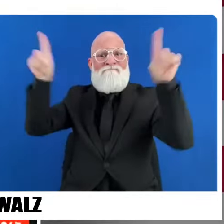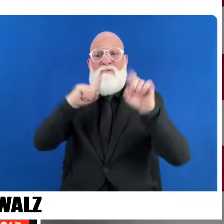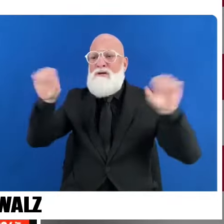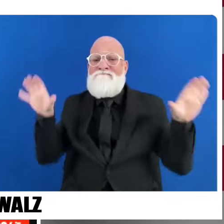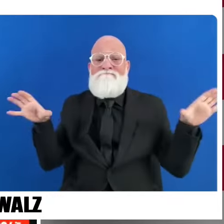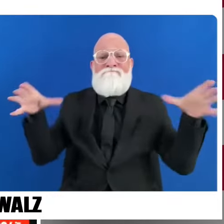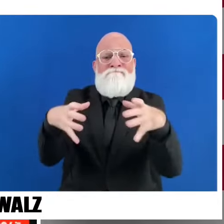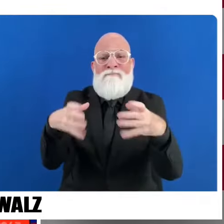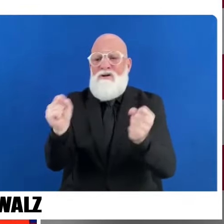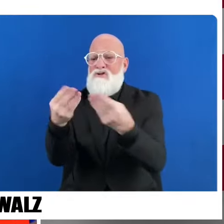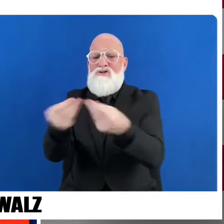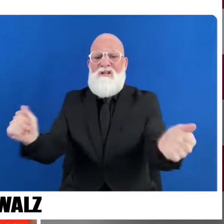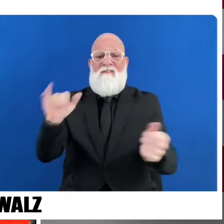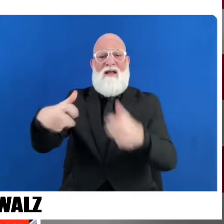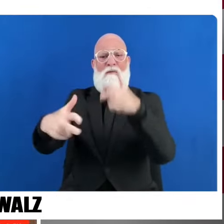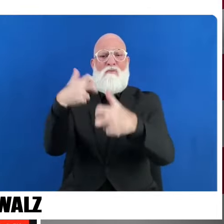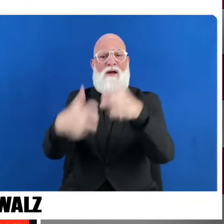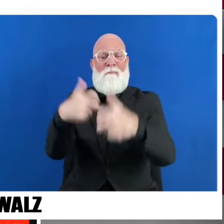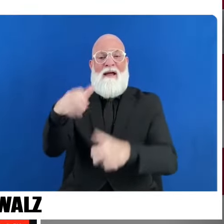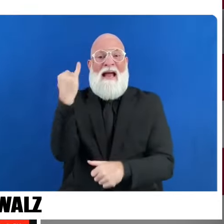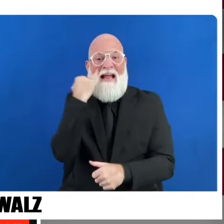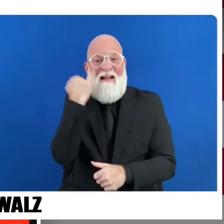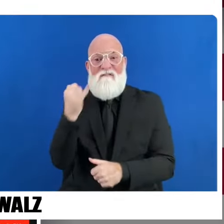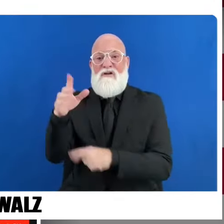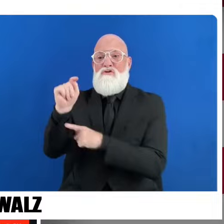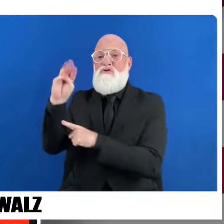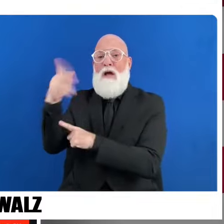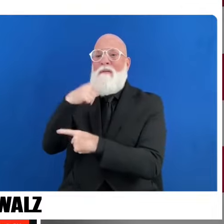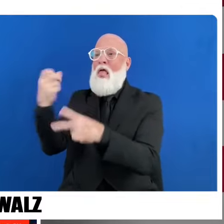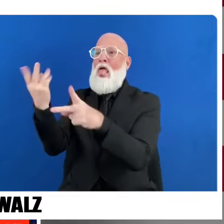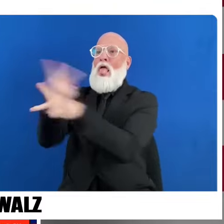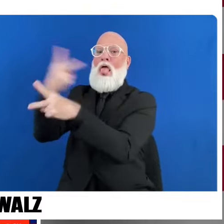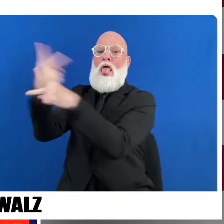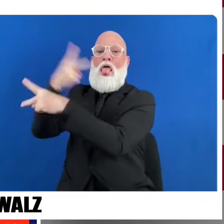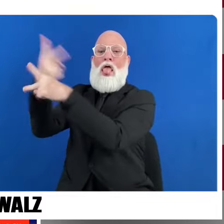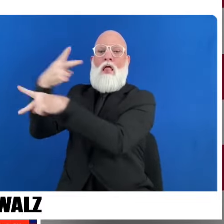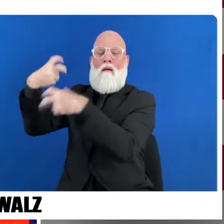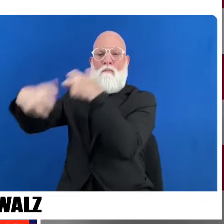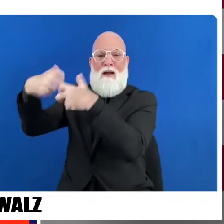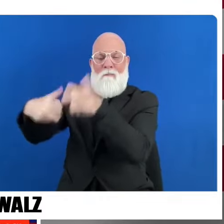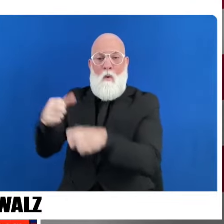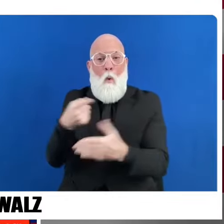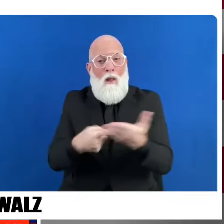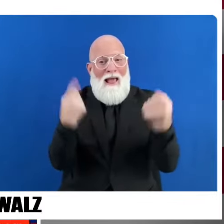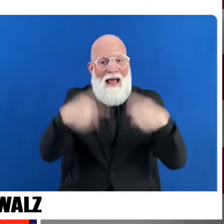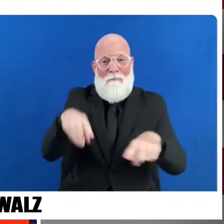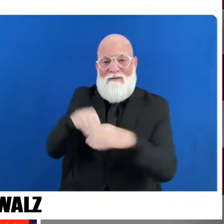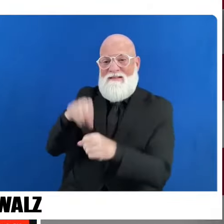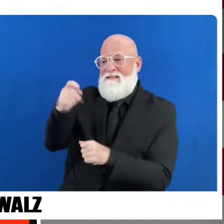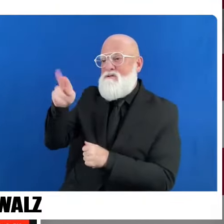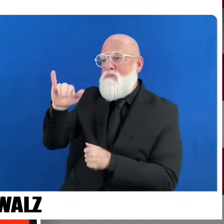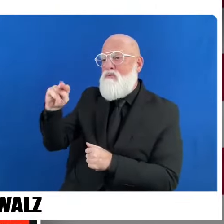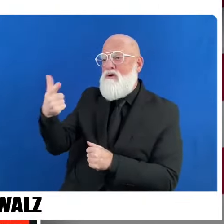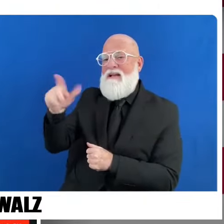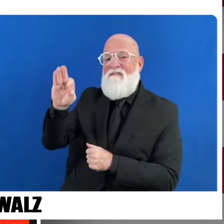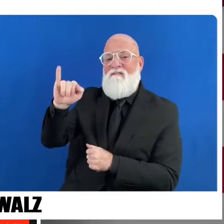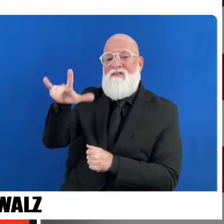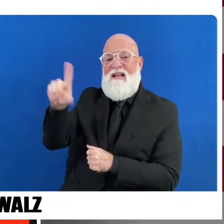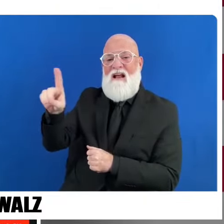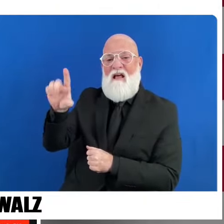Trump continue to make it an issue. And the consequences in Springfield were the governor had to send state law enforcement to